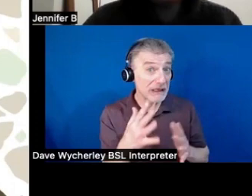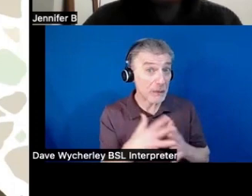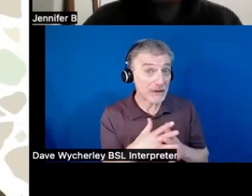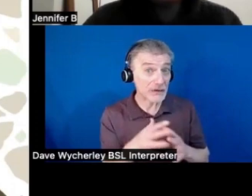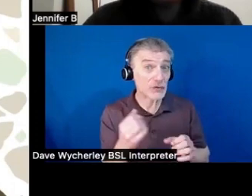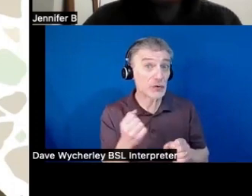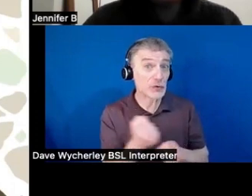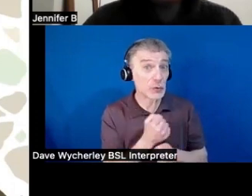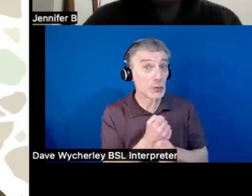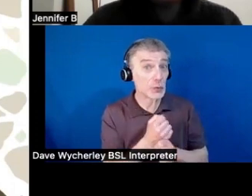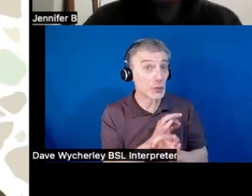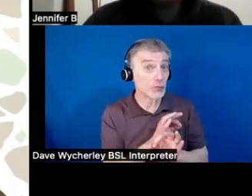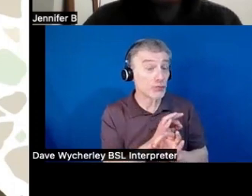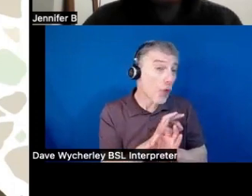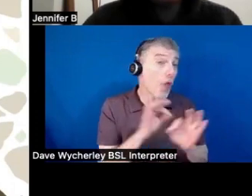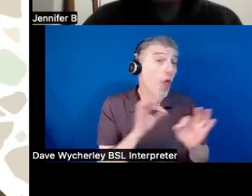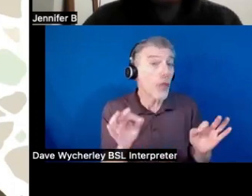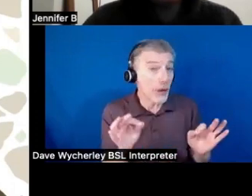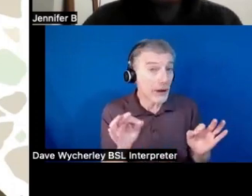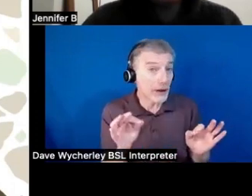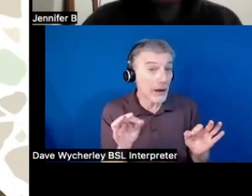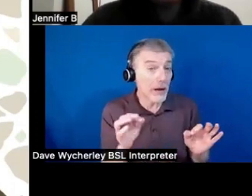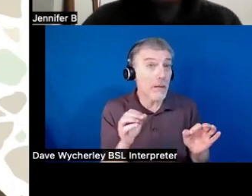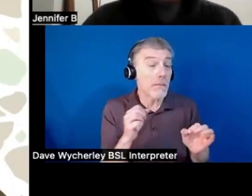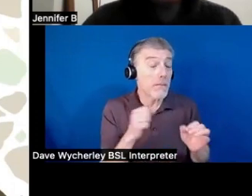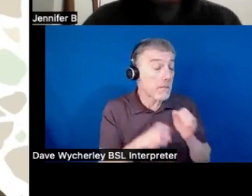I find it quite helpful to think through these ideas.